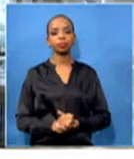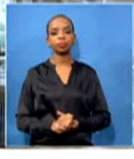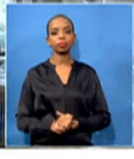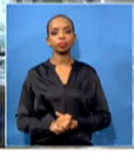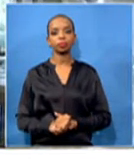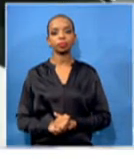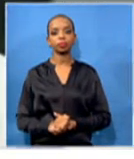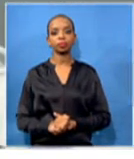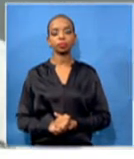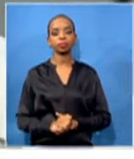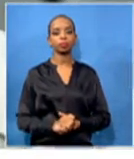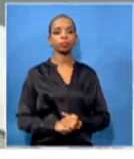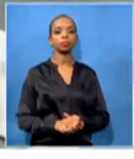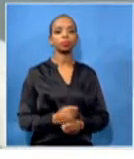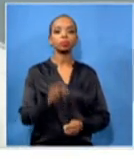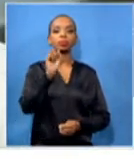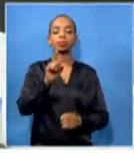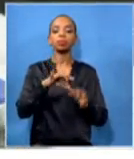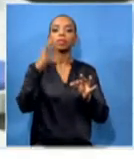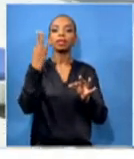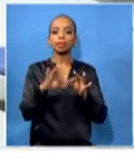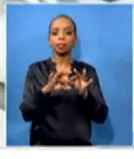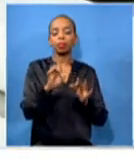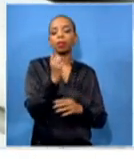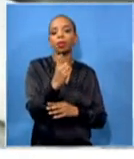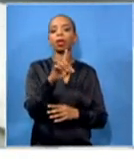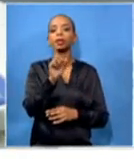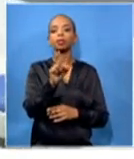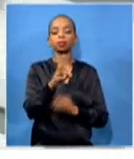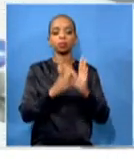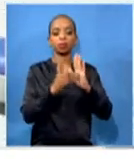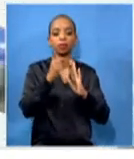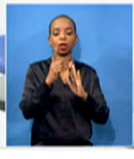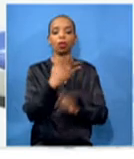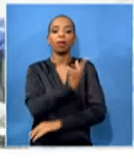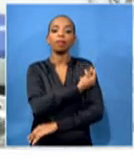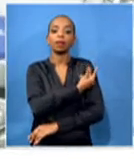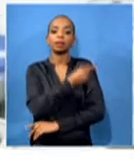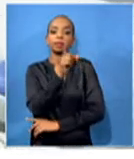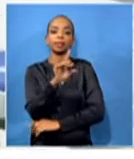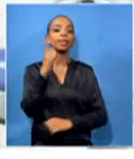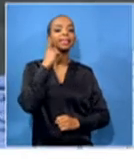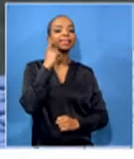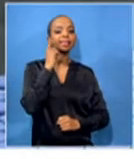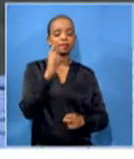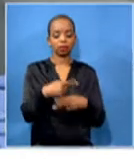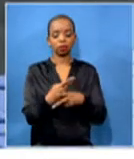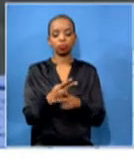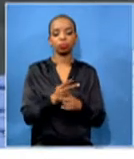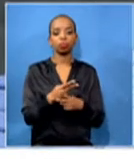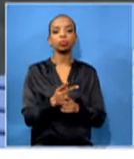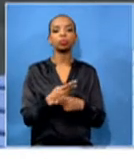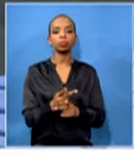The goal is a simple one: to develop a safe and effective vaccine that is easy to replicate and produce en masse, with